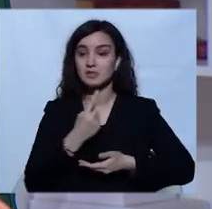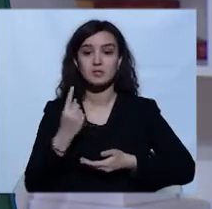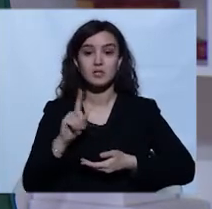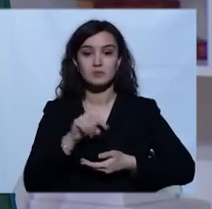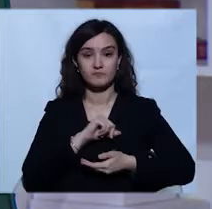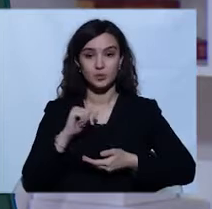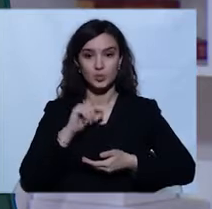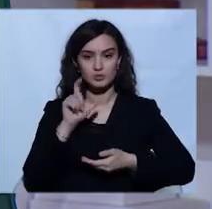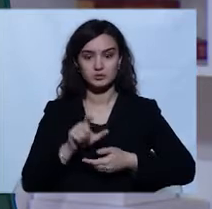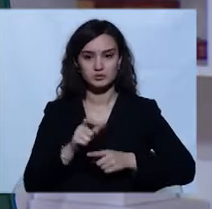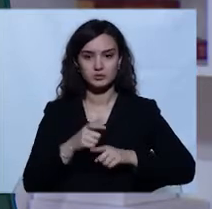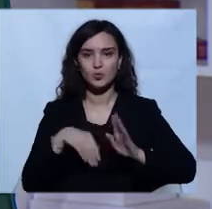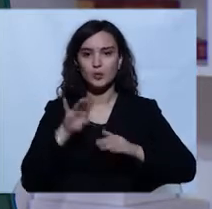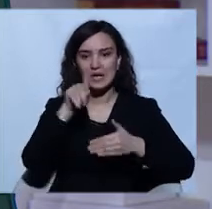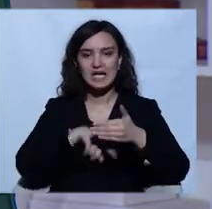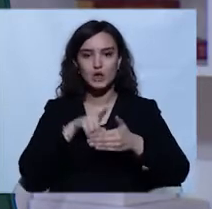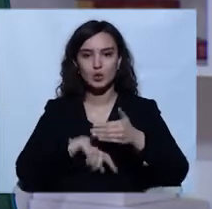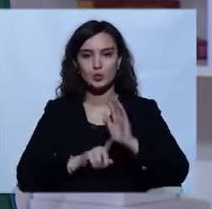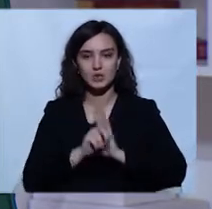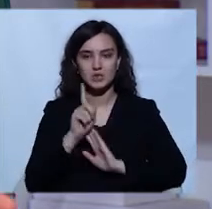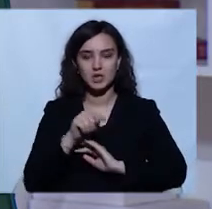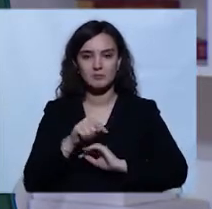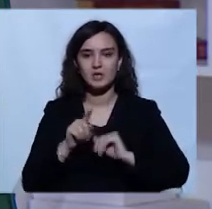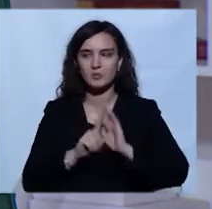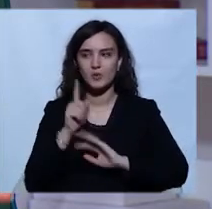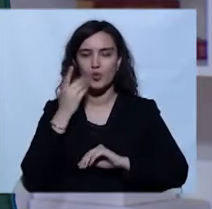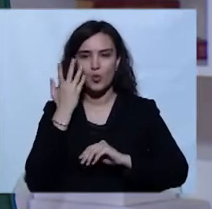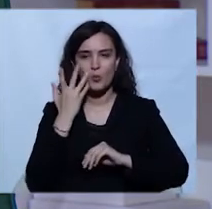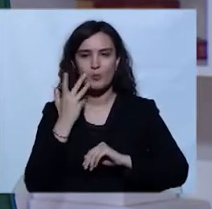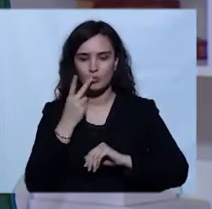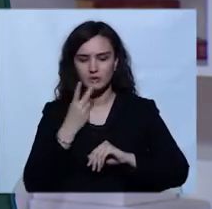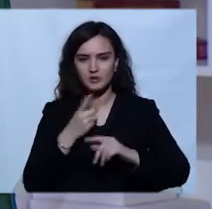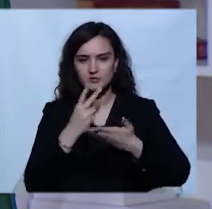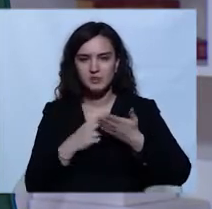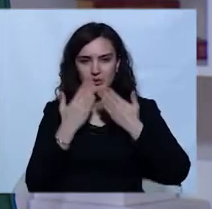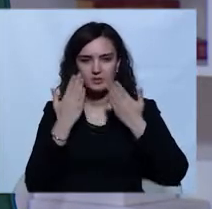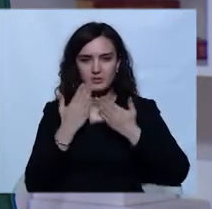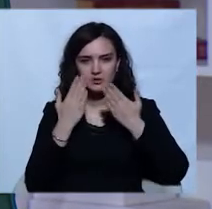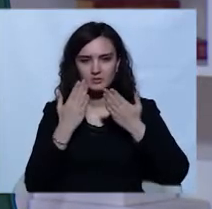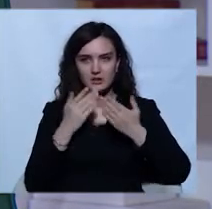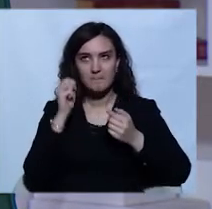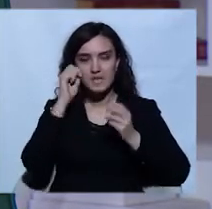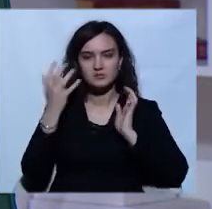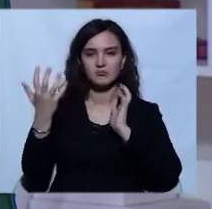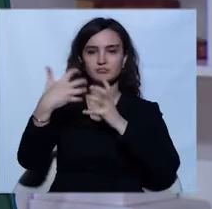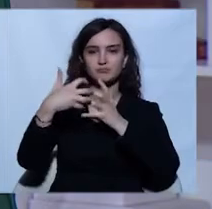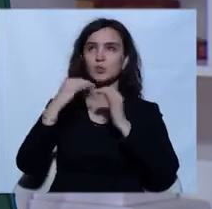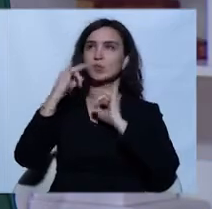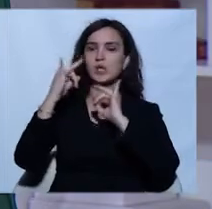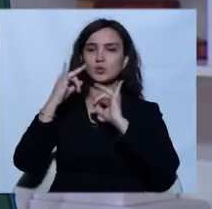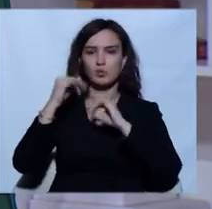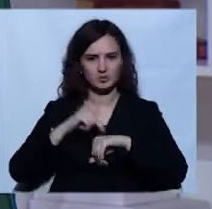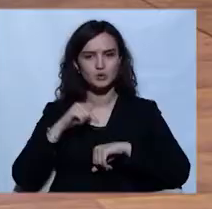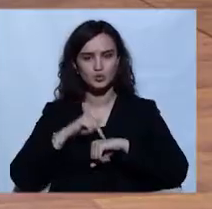he becomes more religious. He finds comfort in the Bible and his relationship with God, so he feels